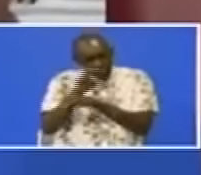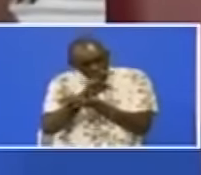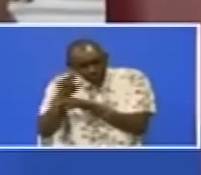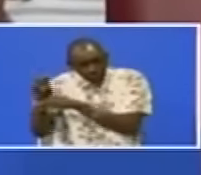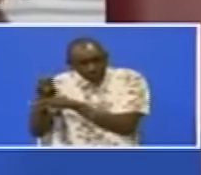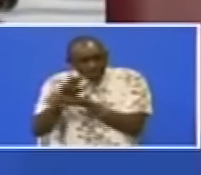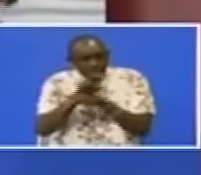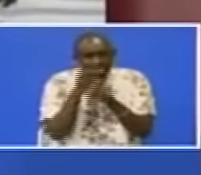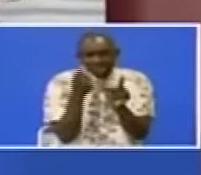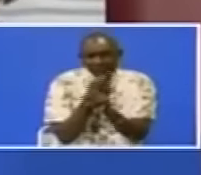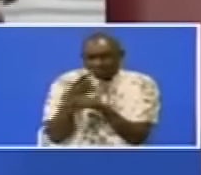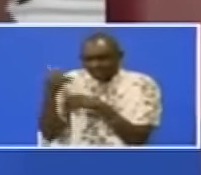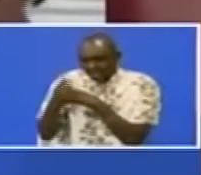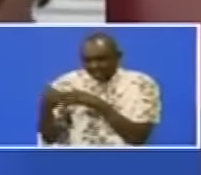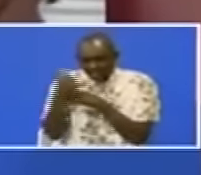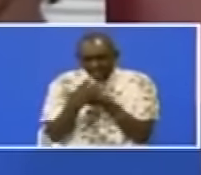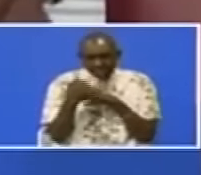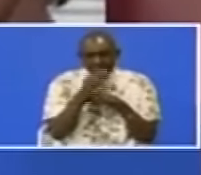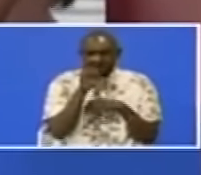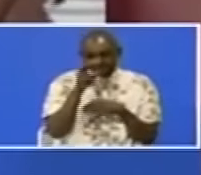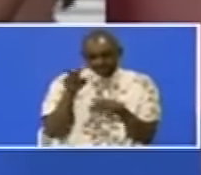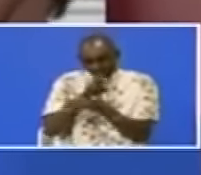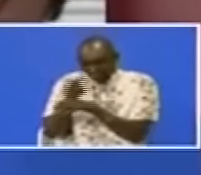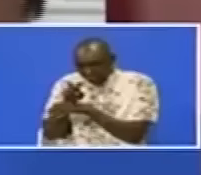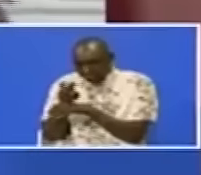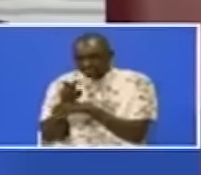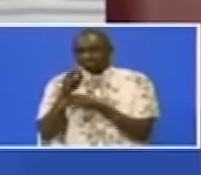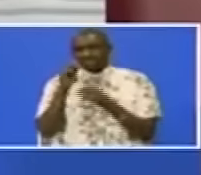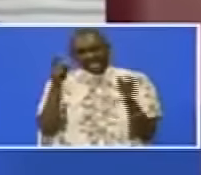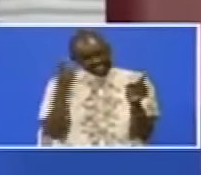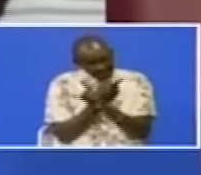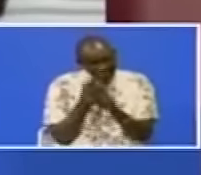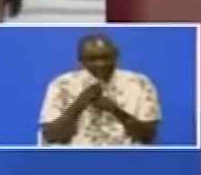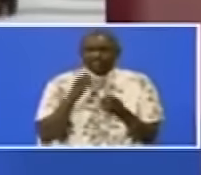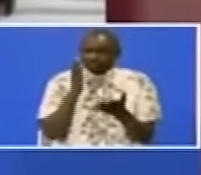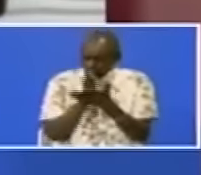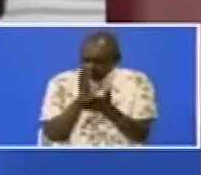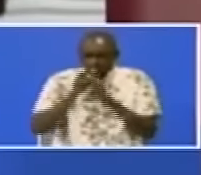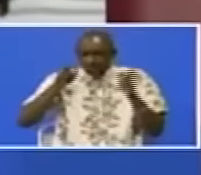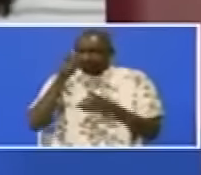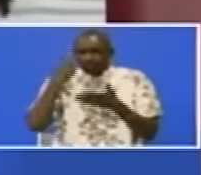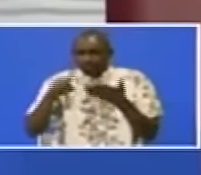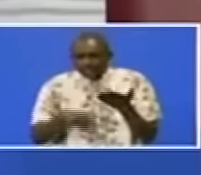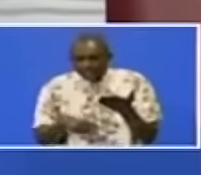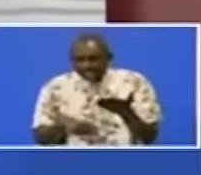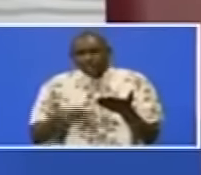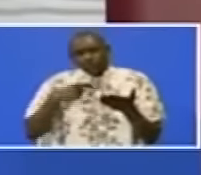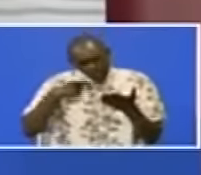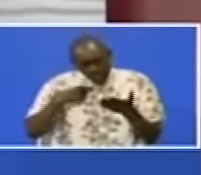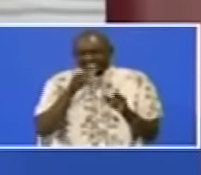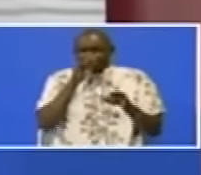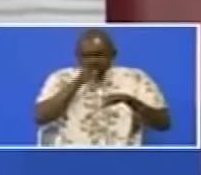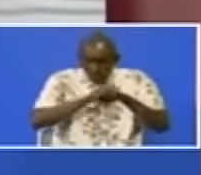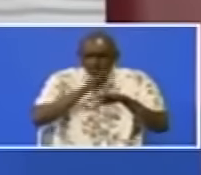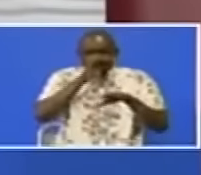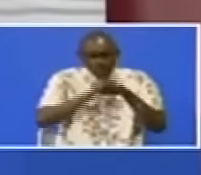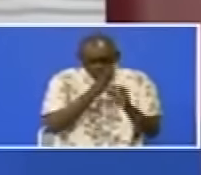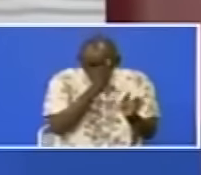laying down a time frame for change. And ostensibly what we're looking for is proper